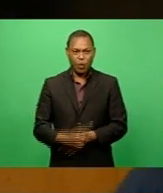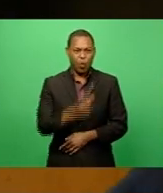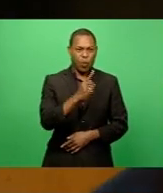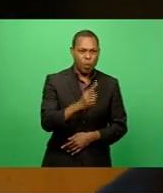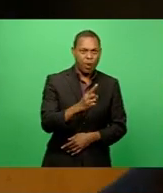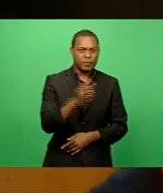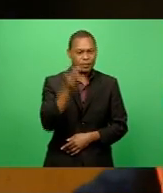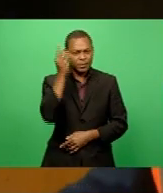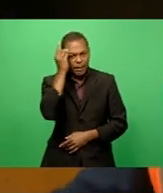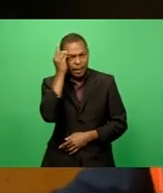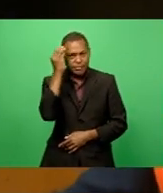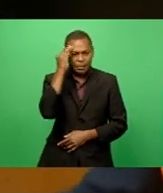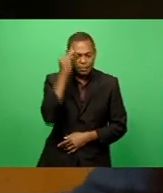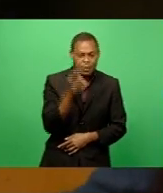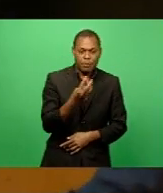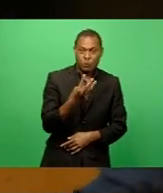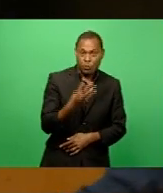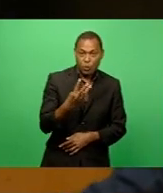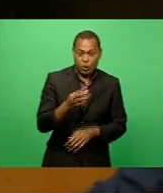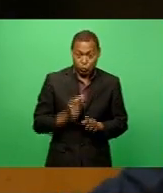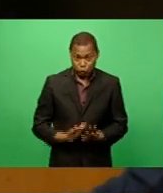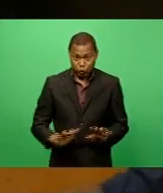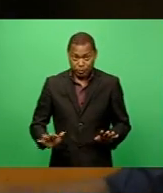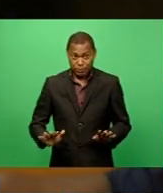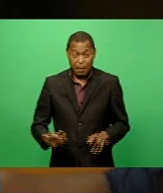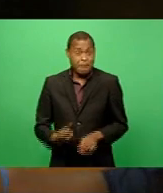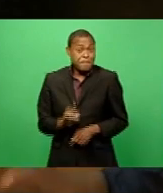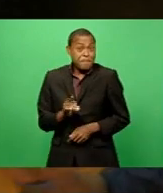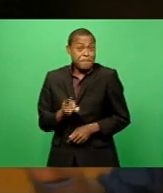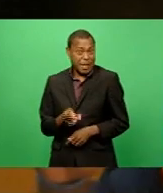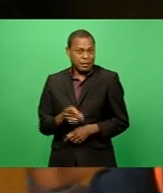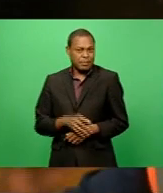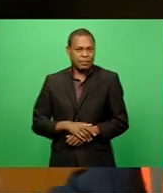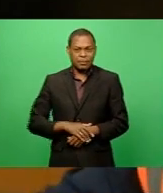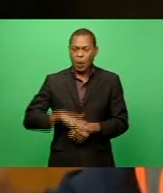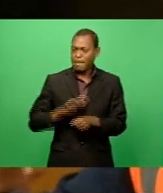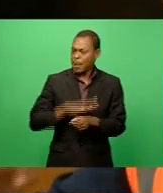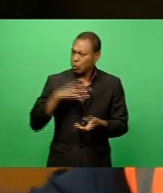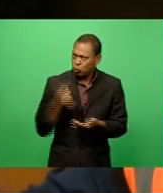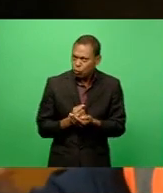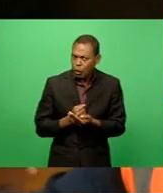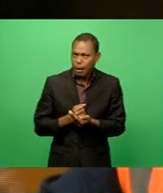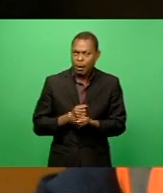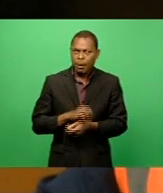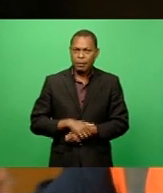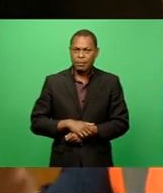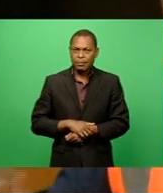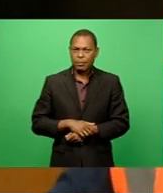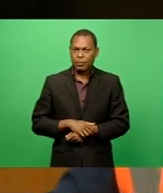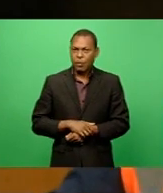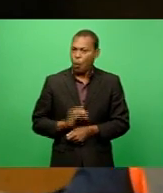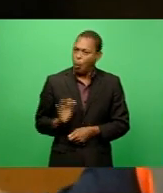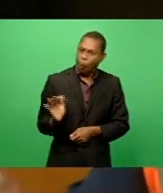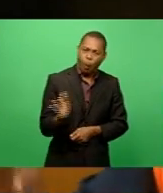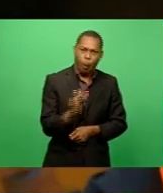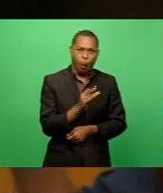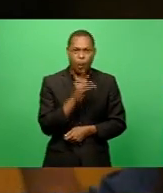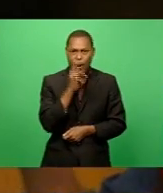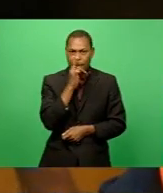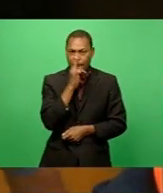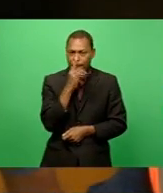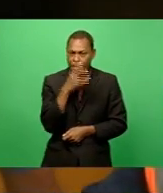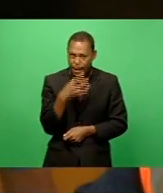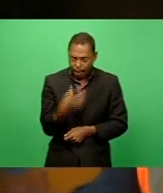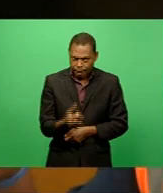mother and the 3 children. But we want to ensure that we reach everybody quickly, and